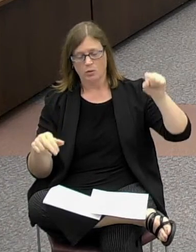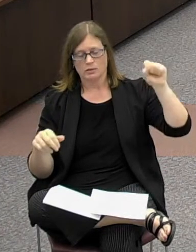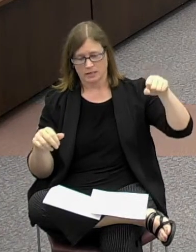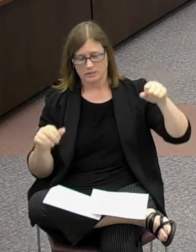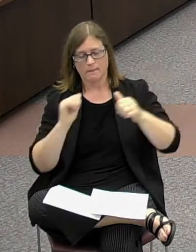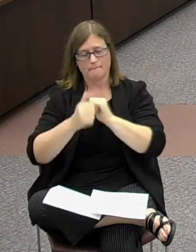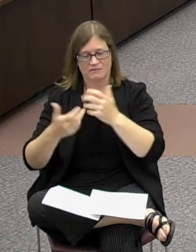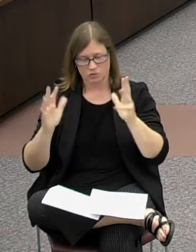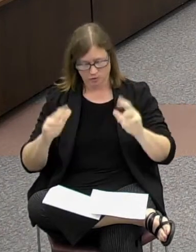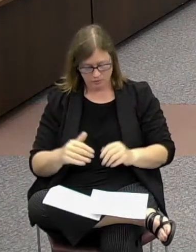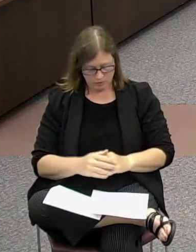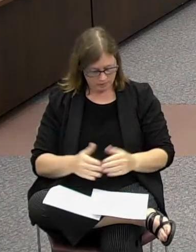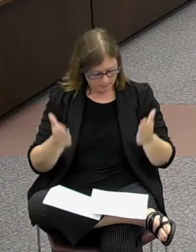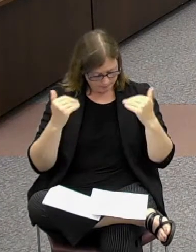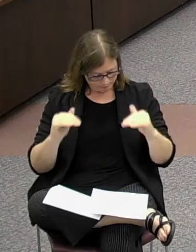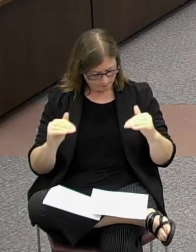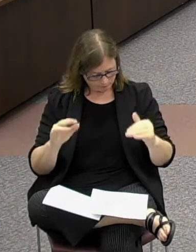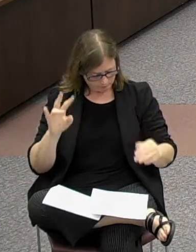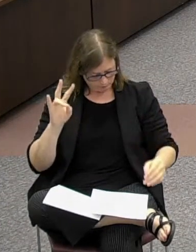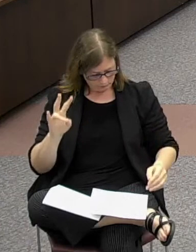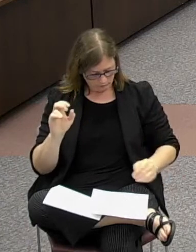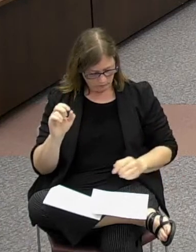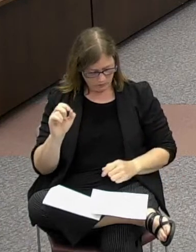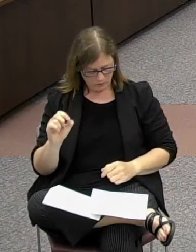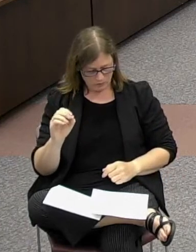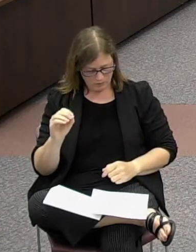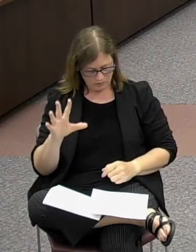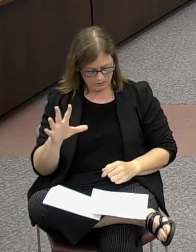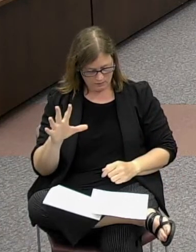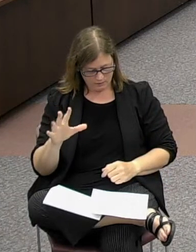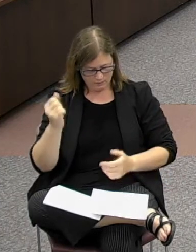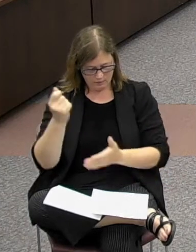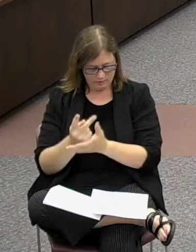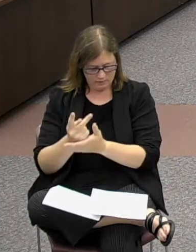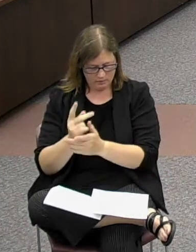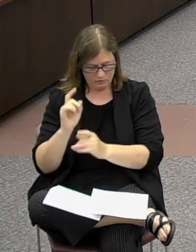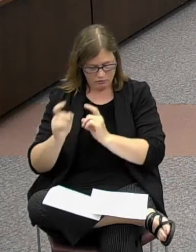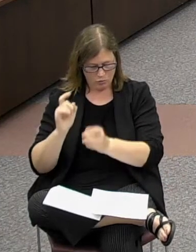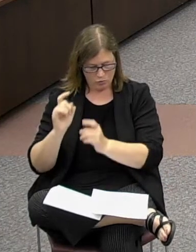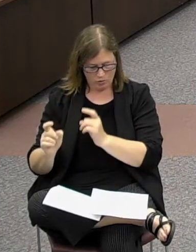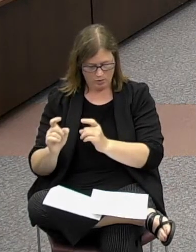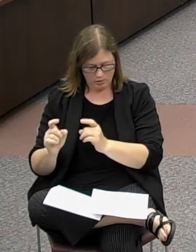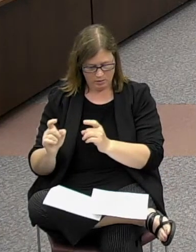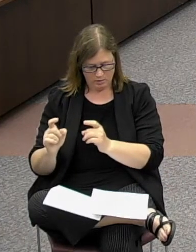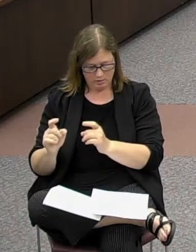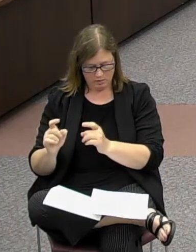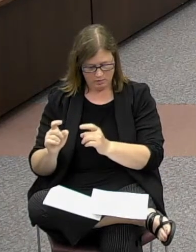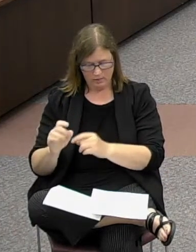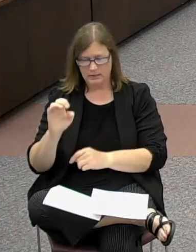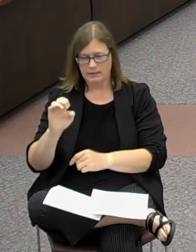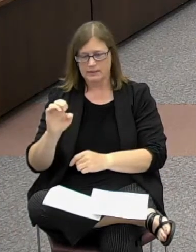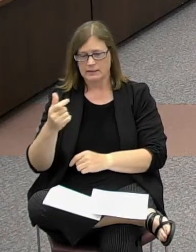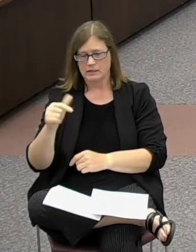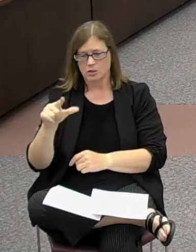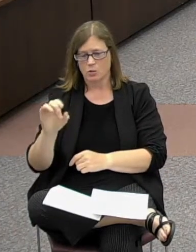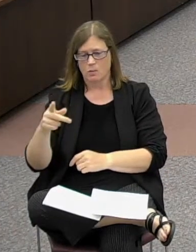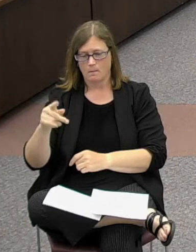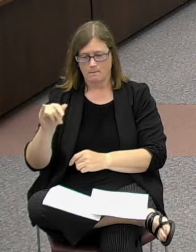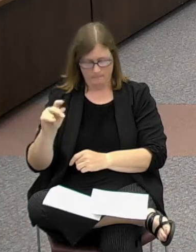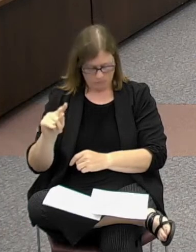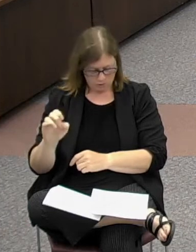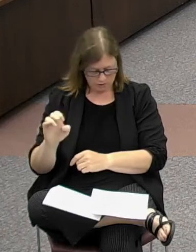Thank you. Next up, 7.05, approval of the acceptance of donations as submitted. Eagle Point Elementary,